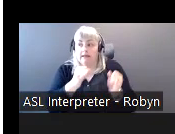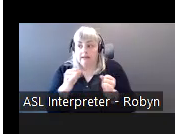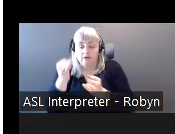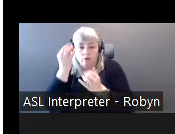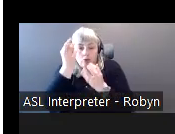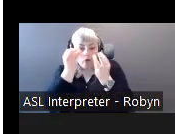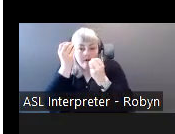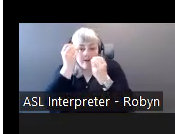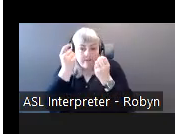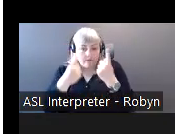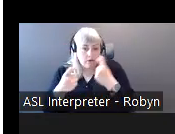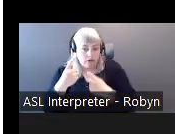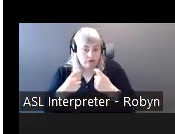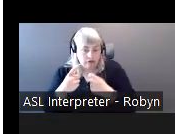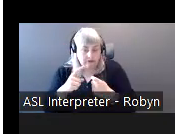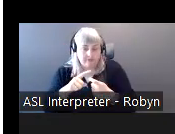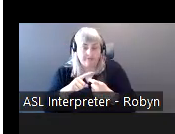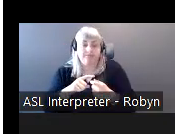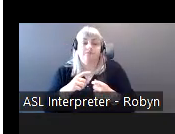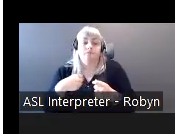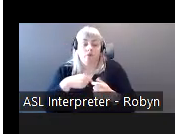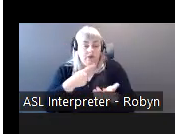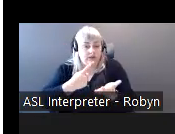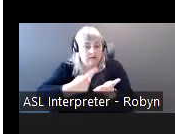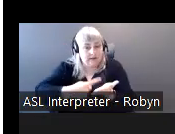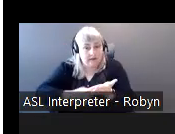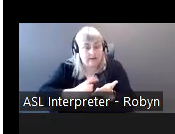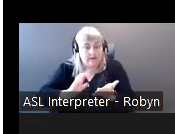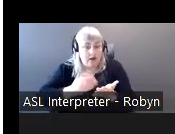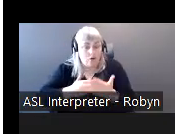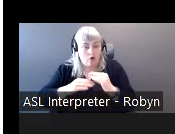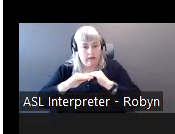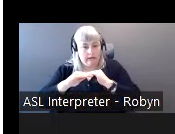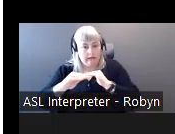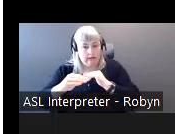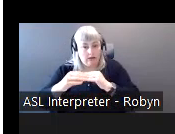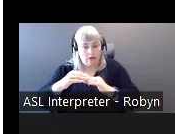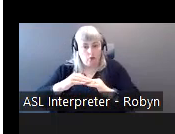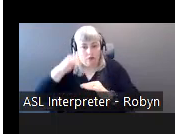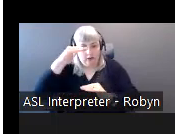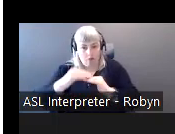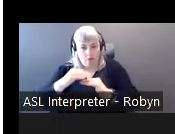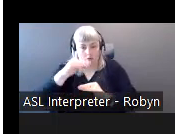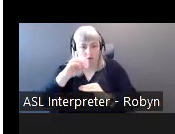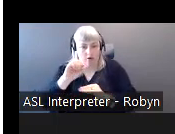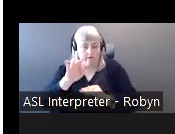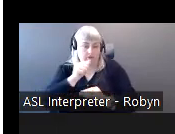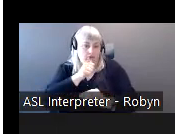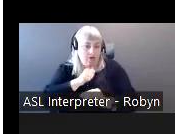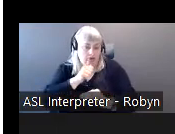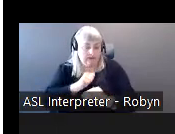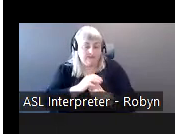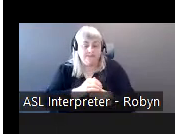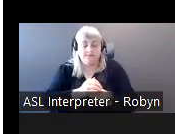reflective questions. We've talked about our window of tolerance, all these different types of approaches to care